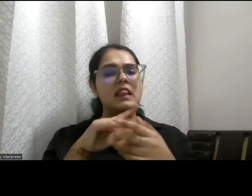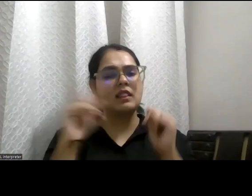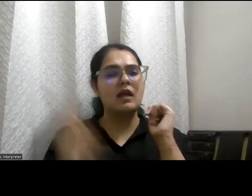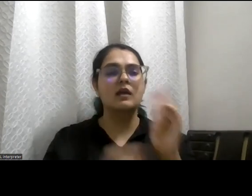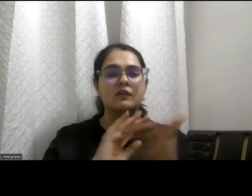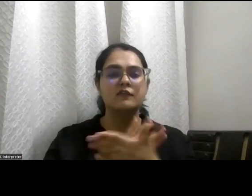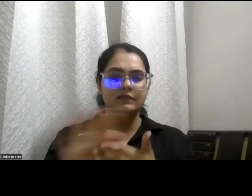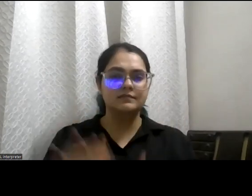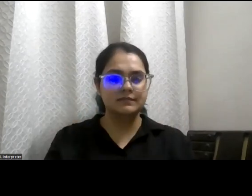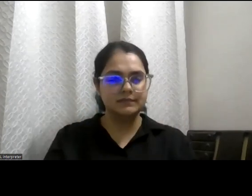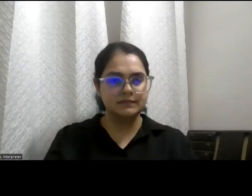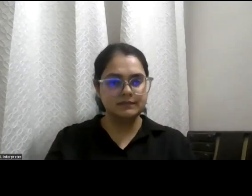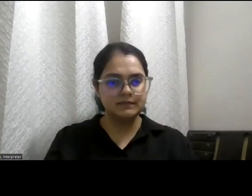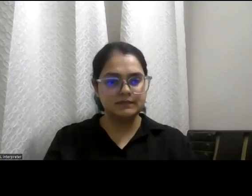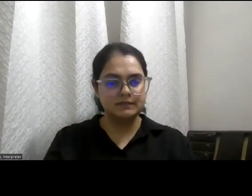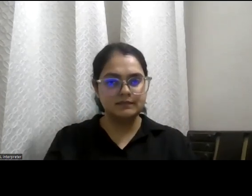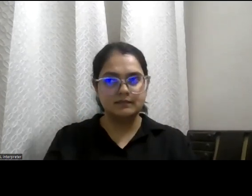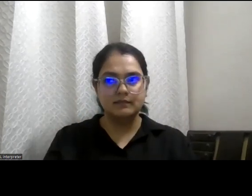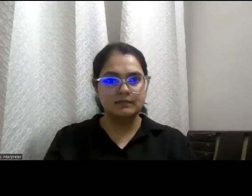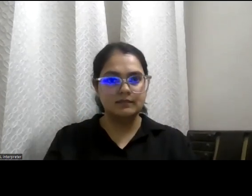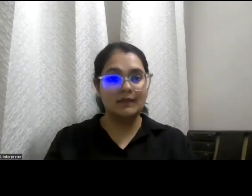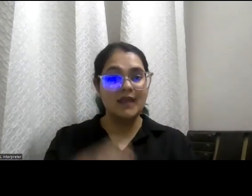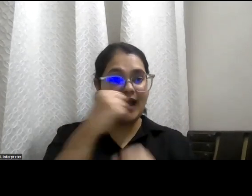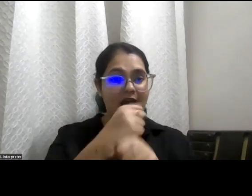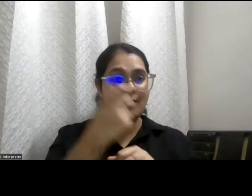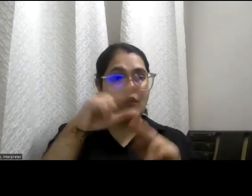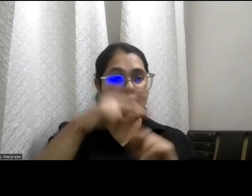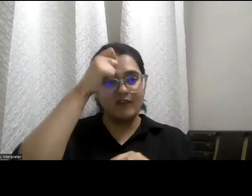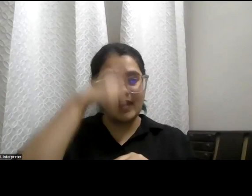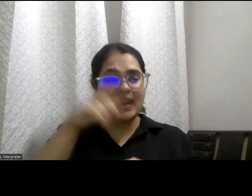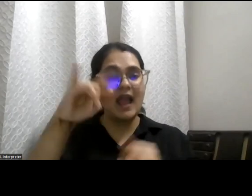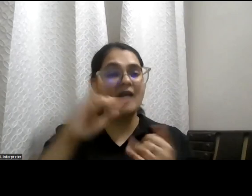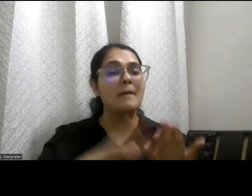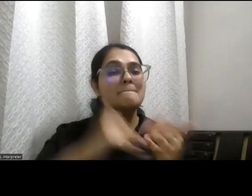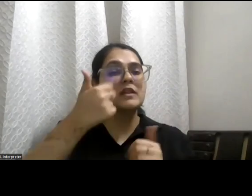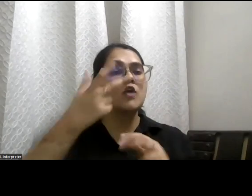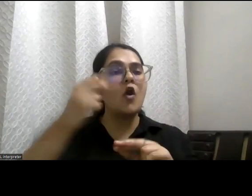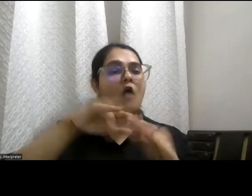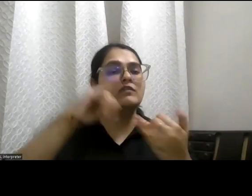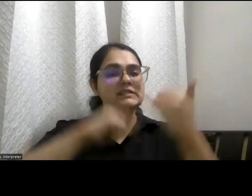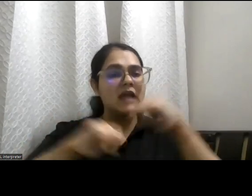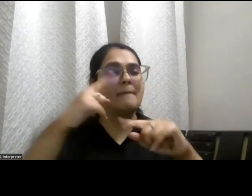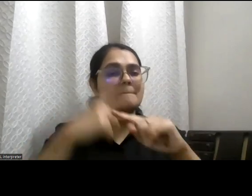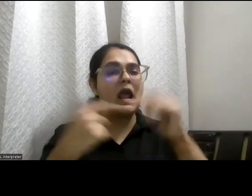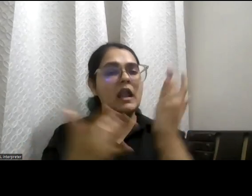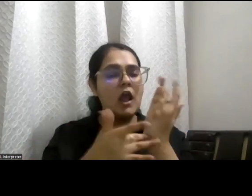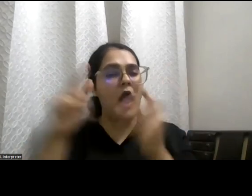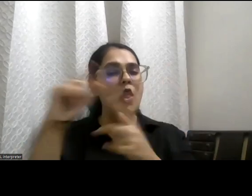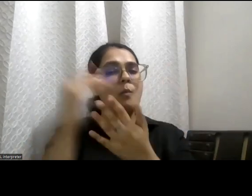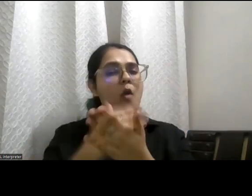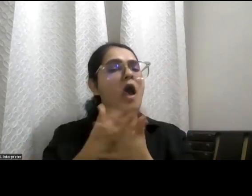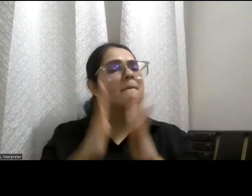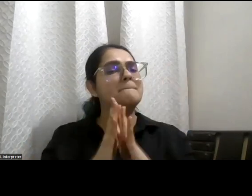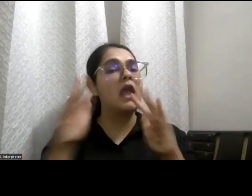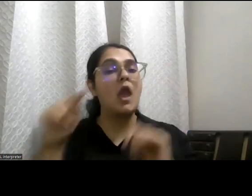which I have got from them. Now, the Government of India's Ministry of Science and Technology have evolved several programs. So there's one program which is